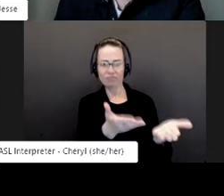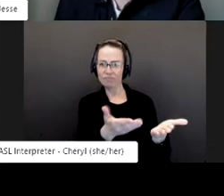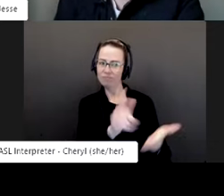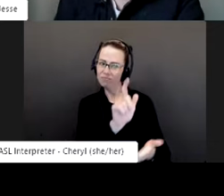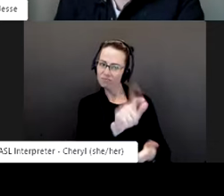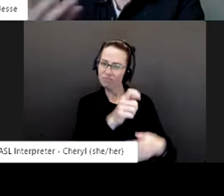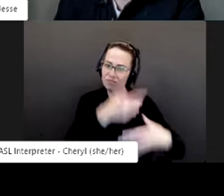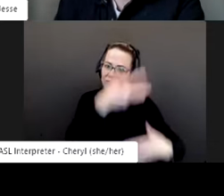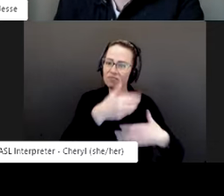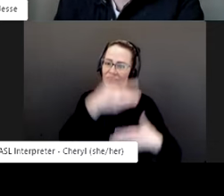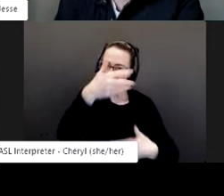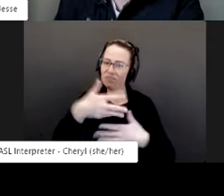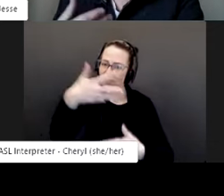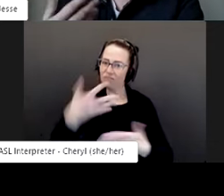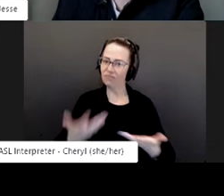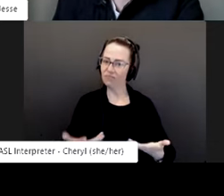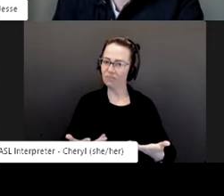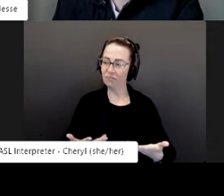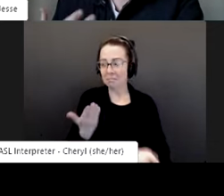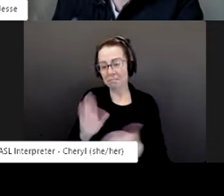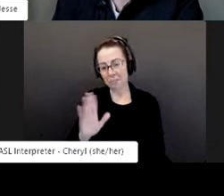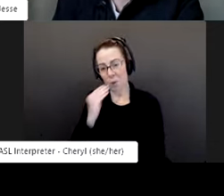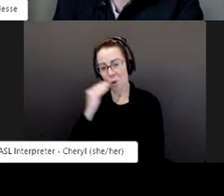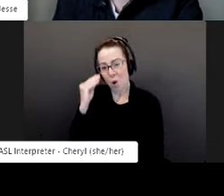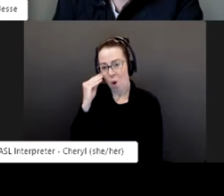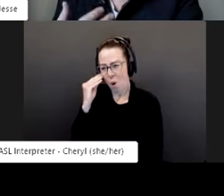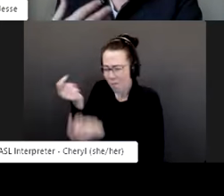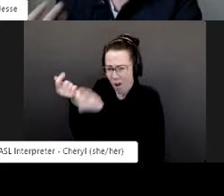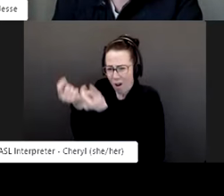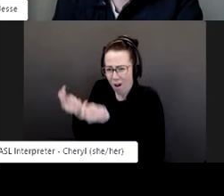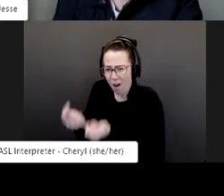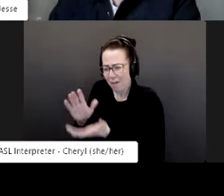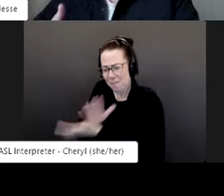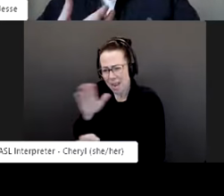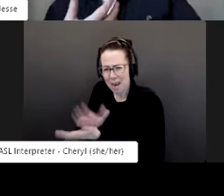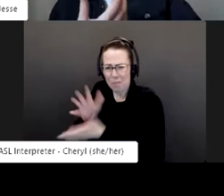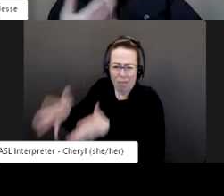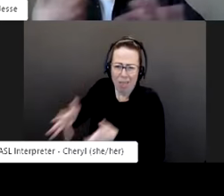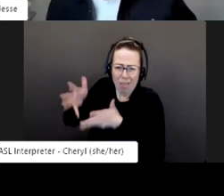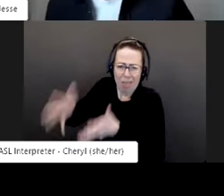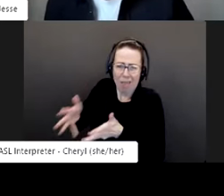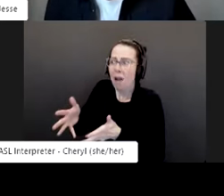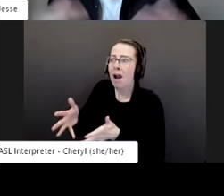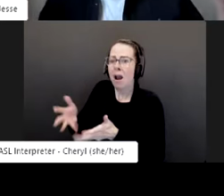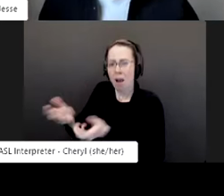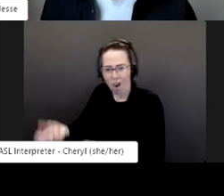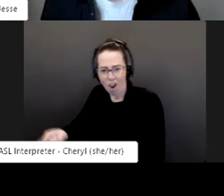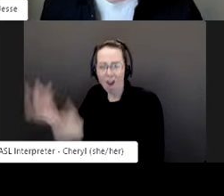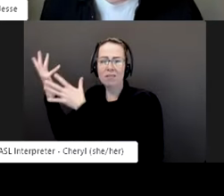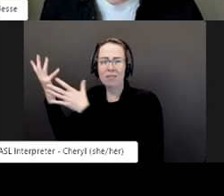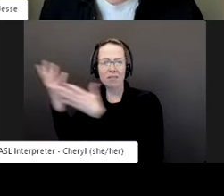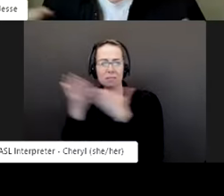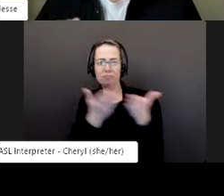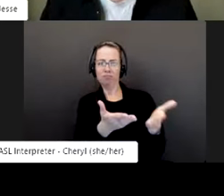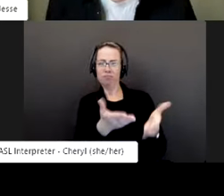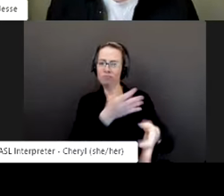you're looking to downsize and declutter some things in your home, that's actually a great thing to be able to let the digital